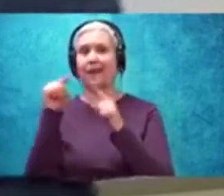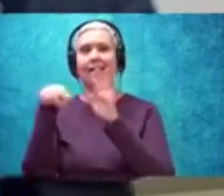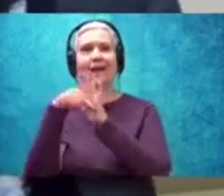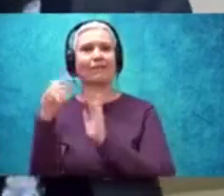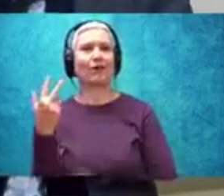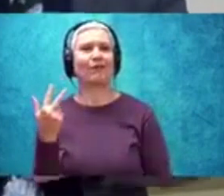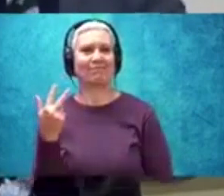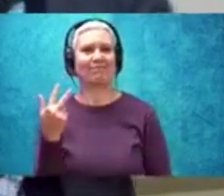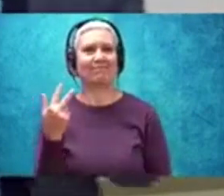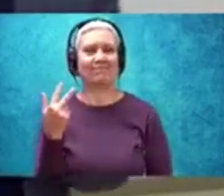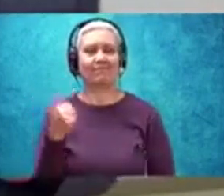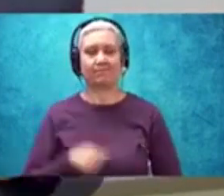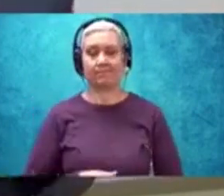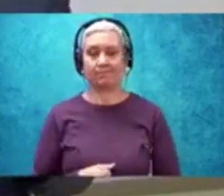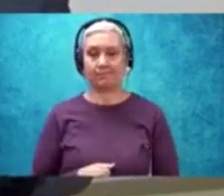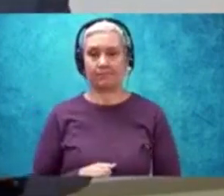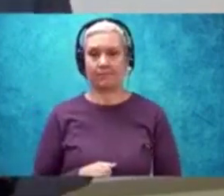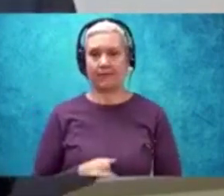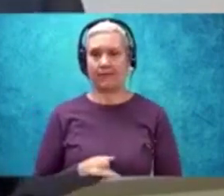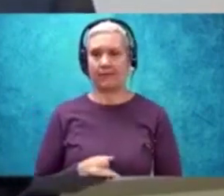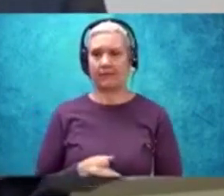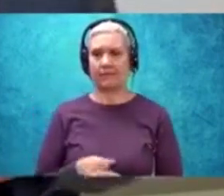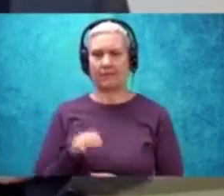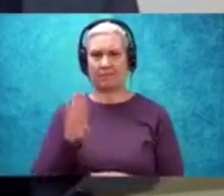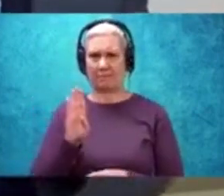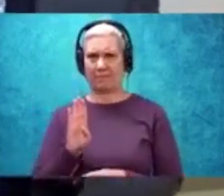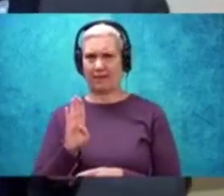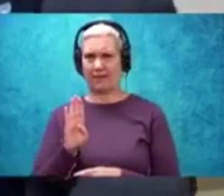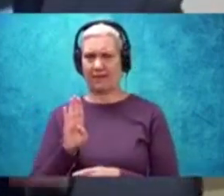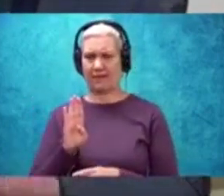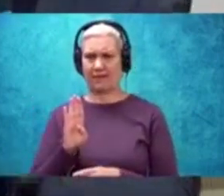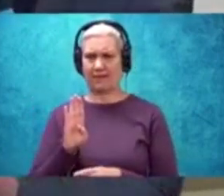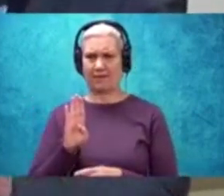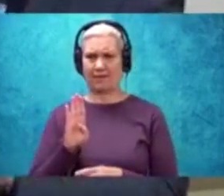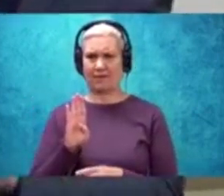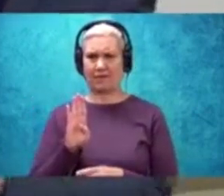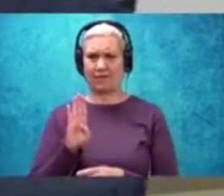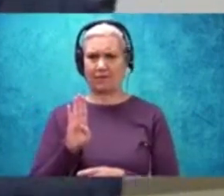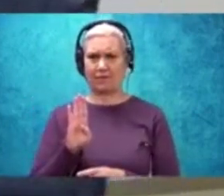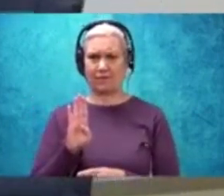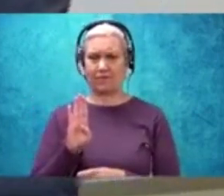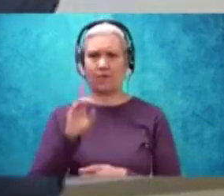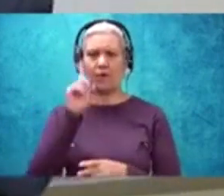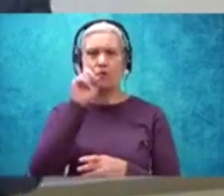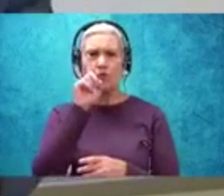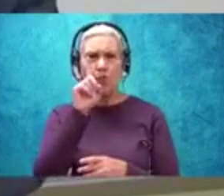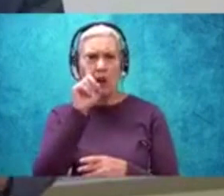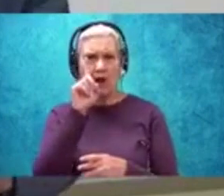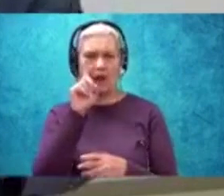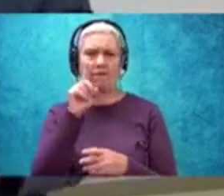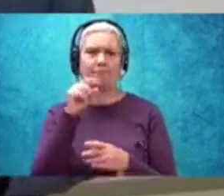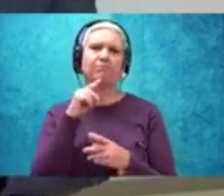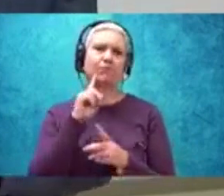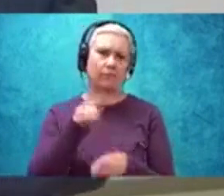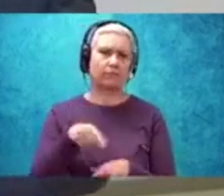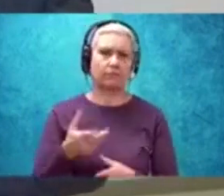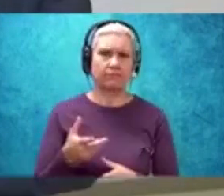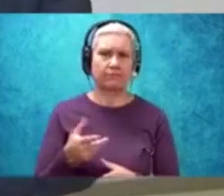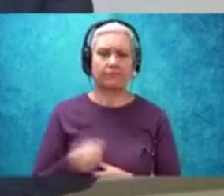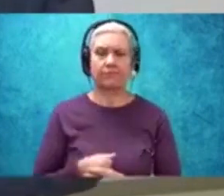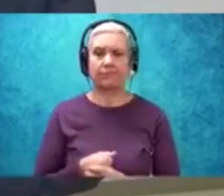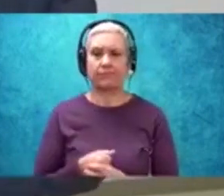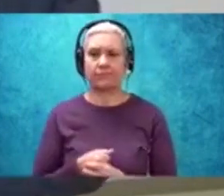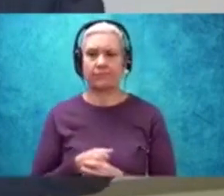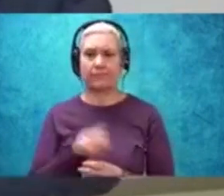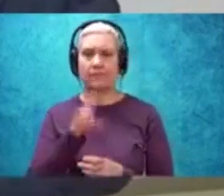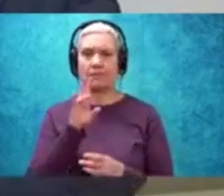-3. Now with b, we're not looking at only a sum. We're looking at just a singular product. So 7 times what quantity is